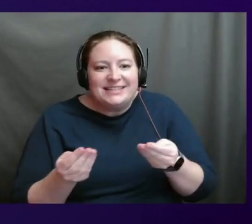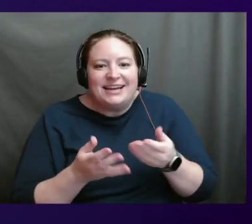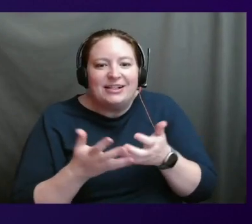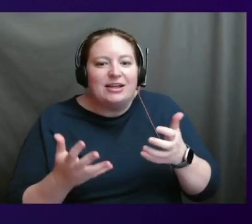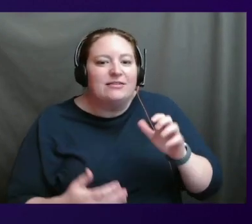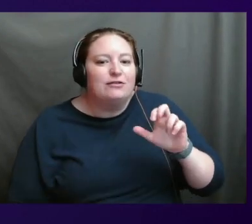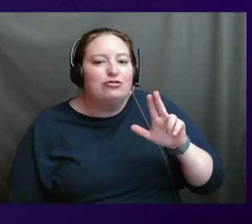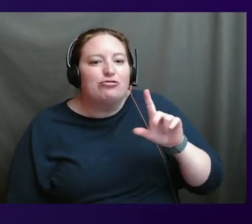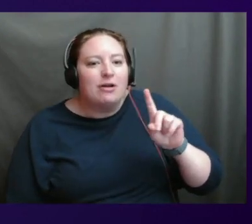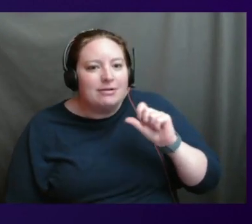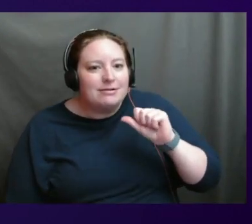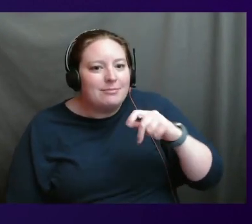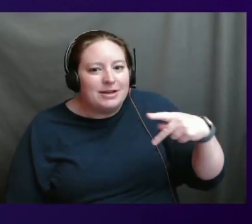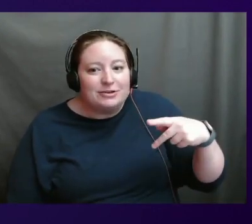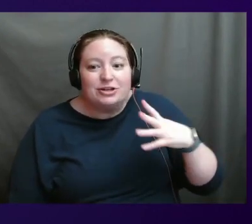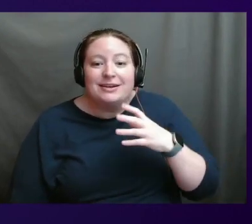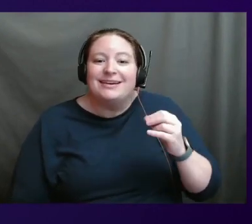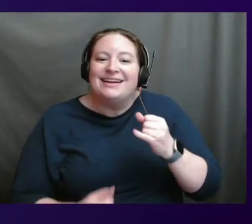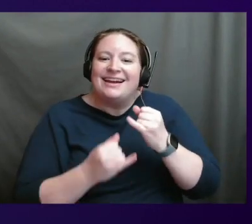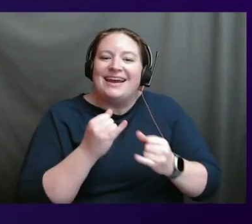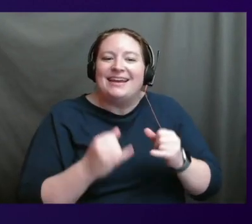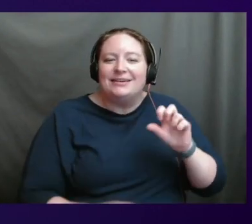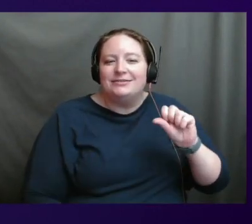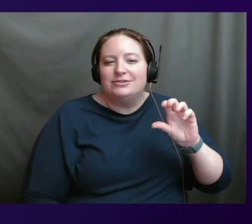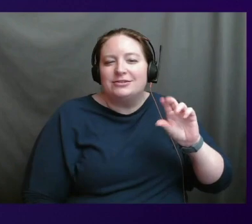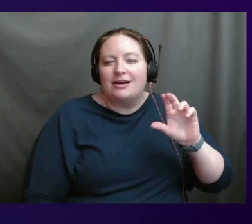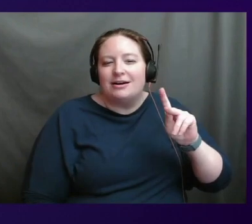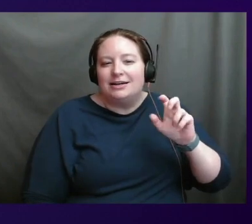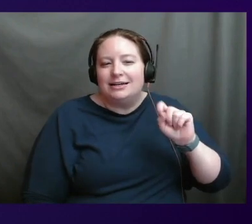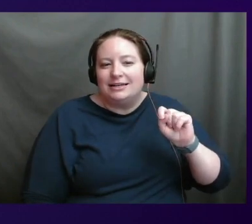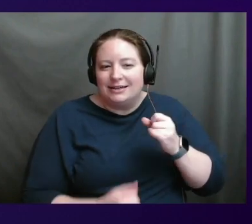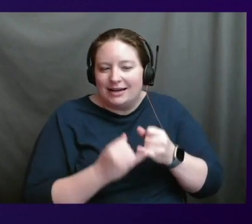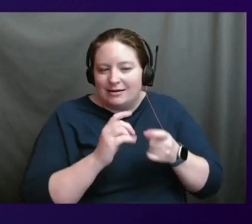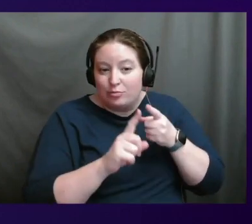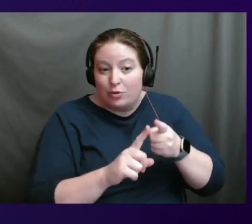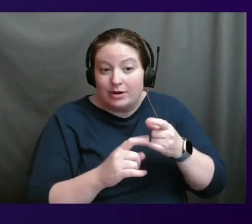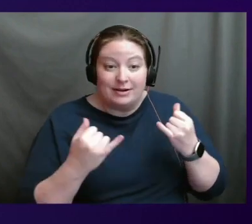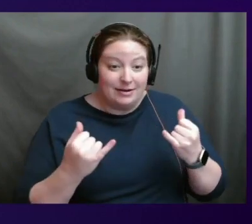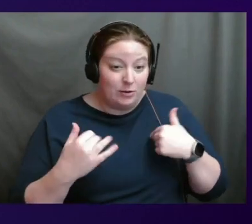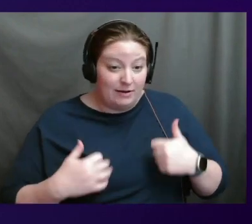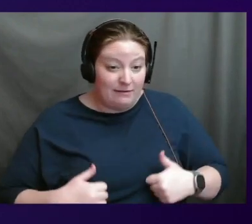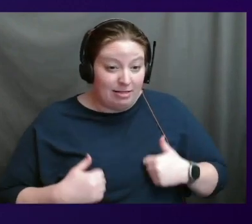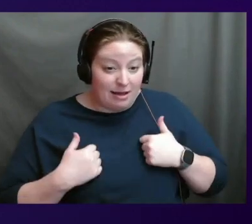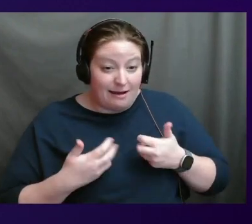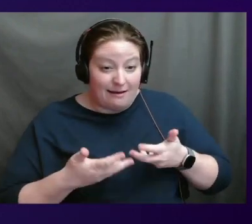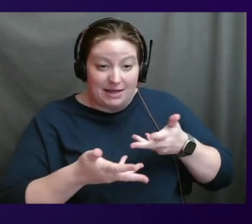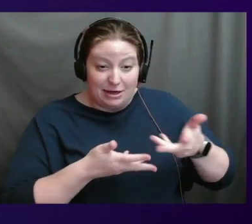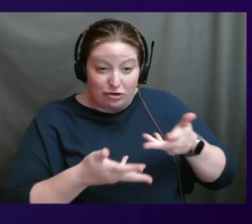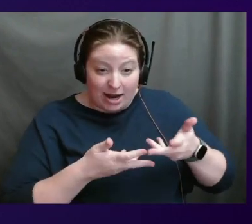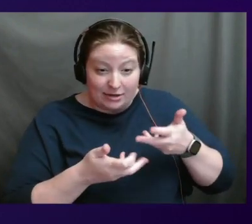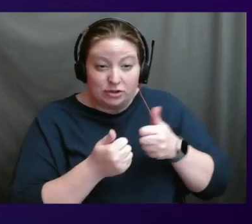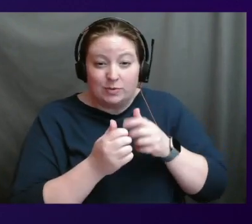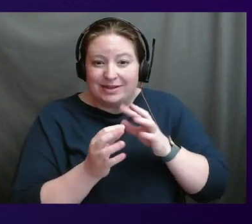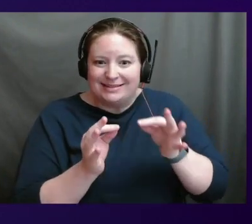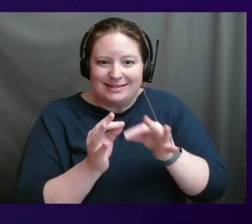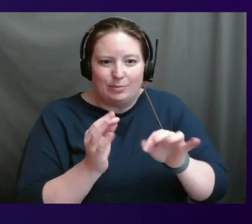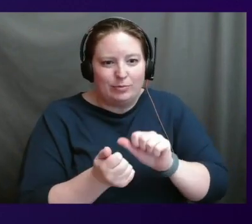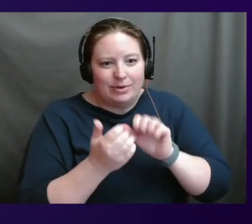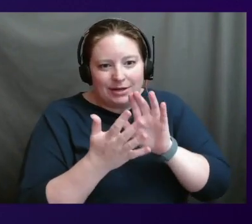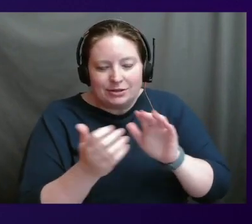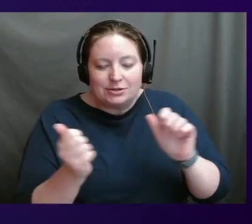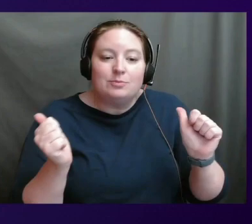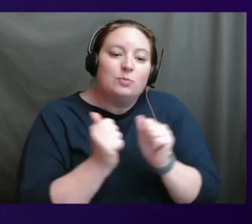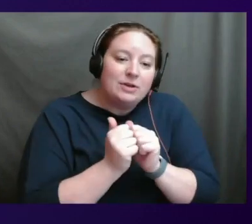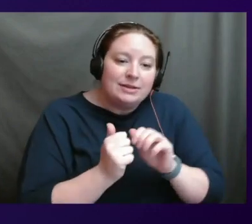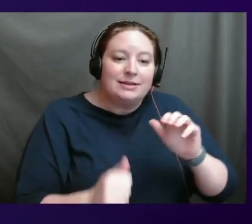endpoint. And this is really compelling because now you can get live interactions through a simple mechanism in conjunction with the AWS